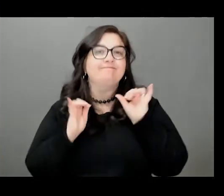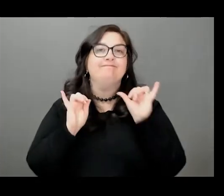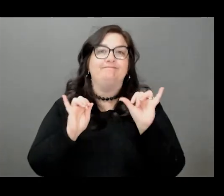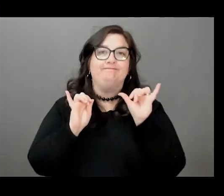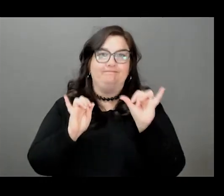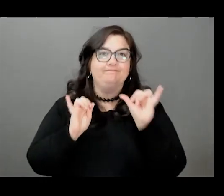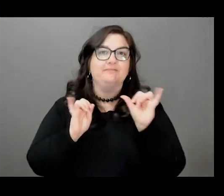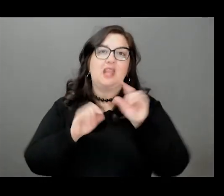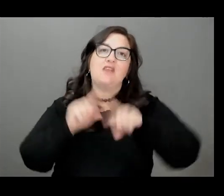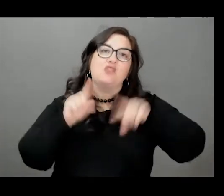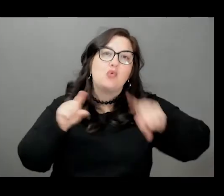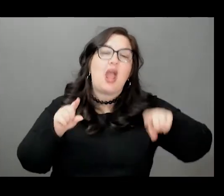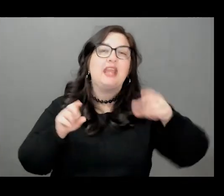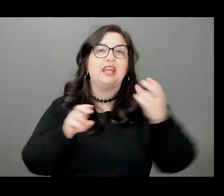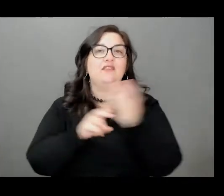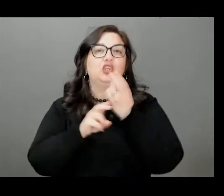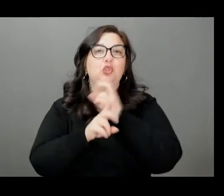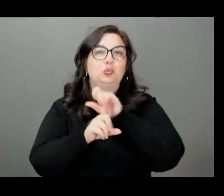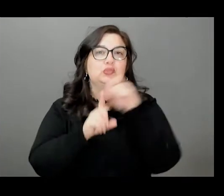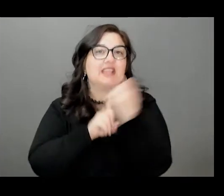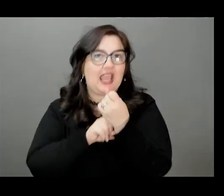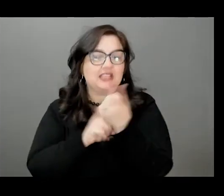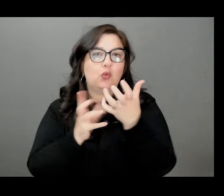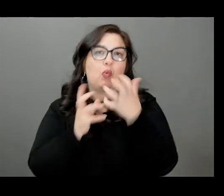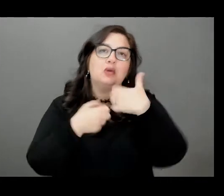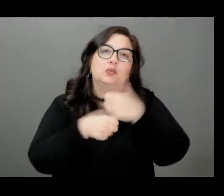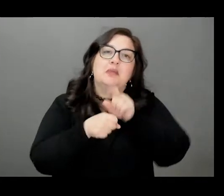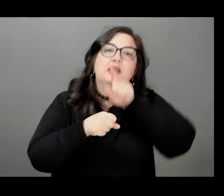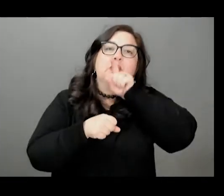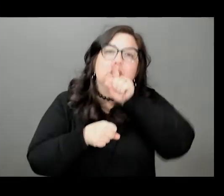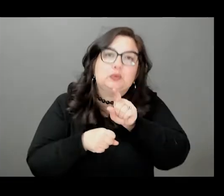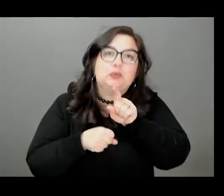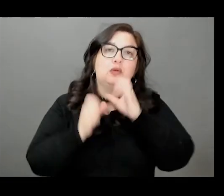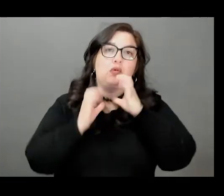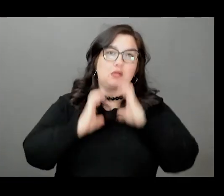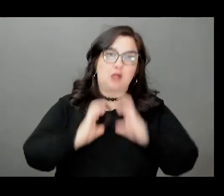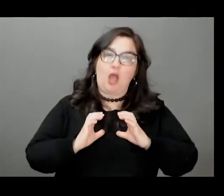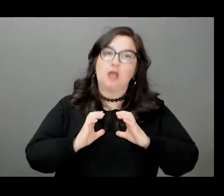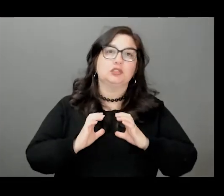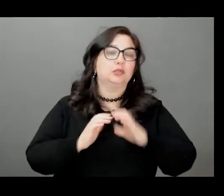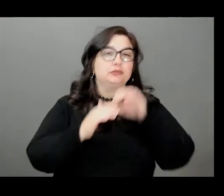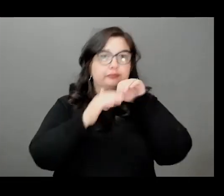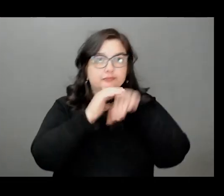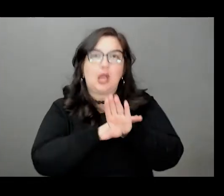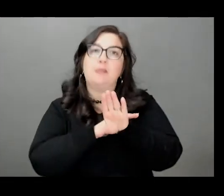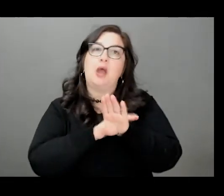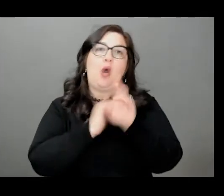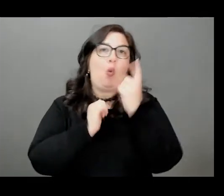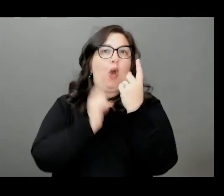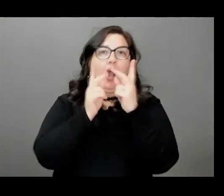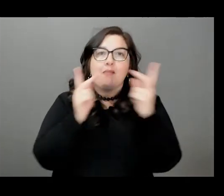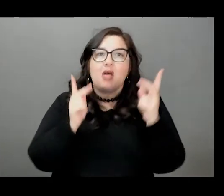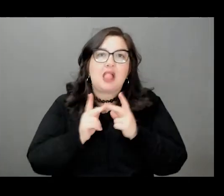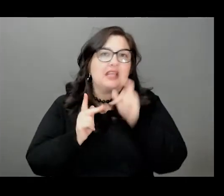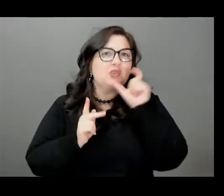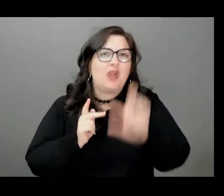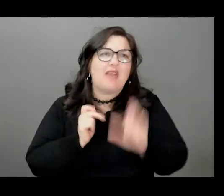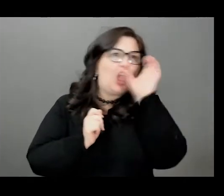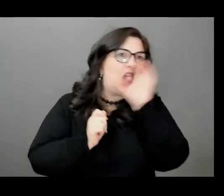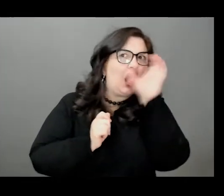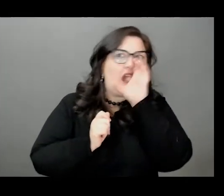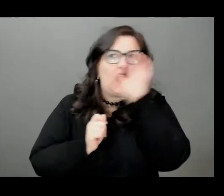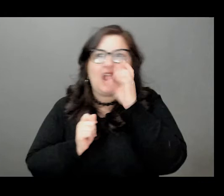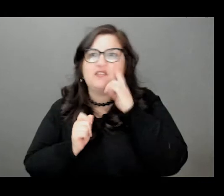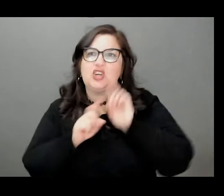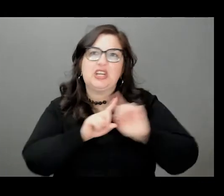from our customers. Uh, that they have variety of use cases, right? And that's where we wanted to make sure that our customers can